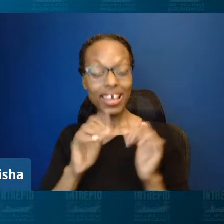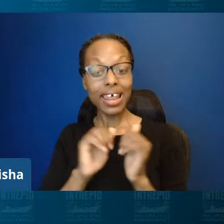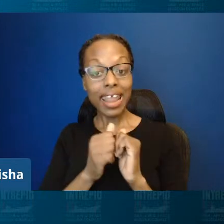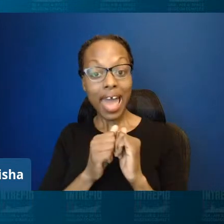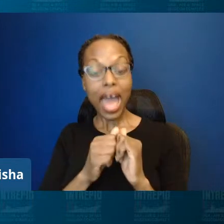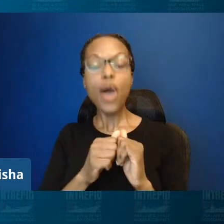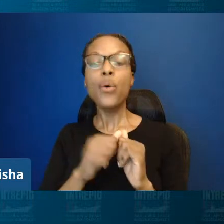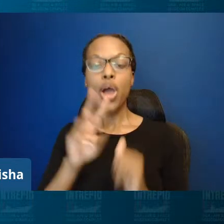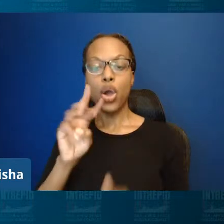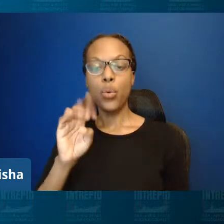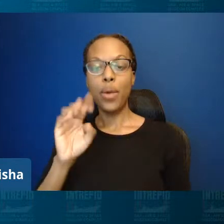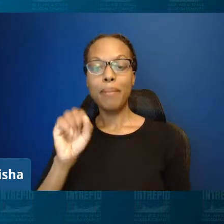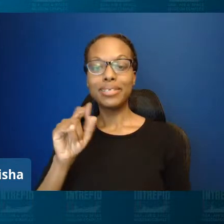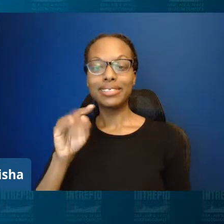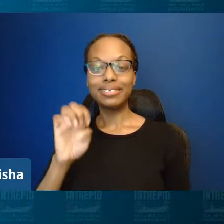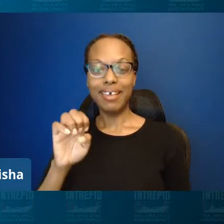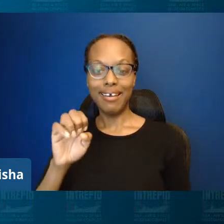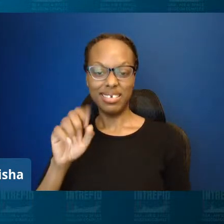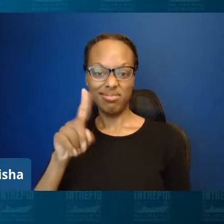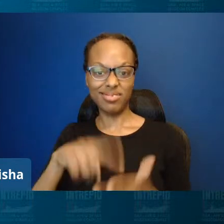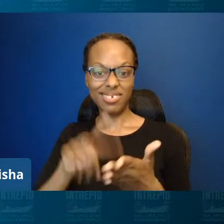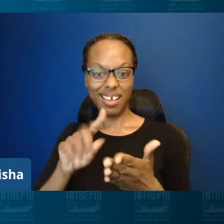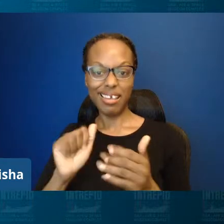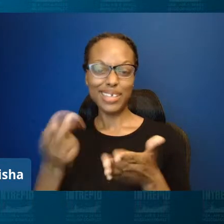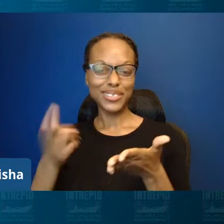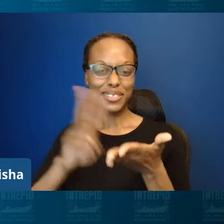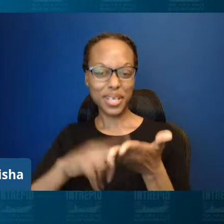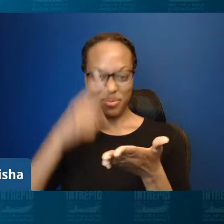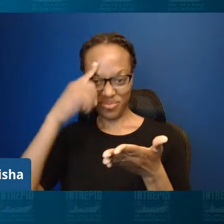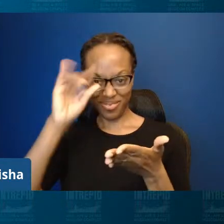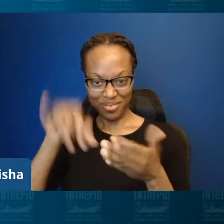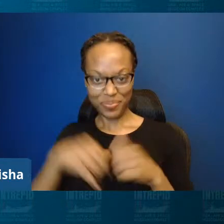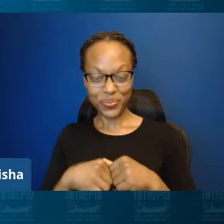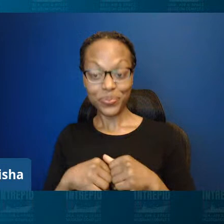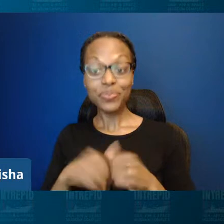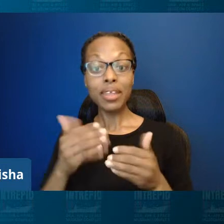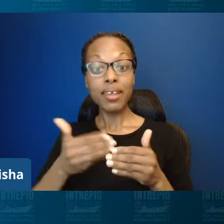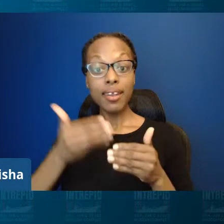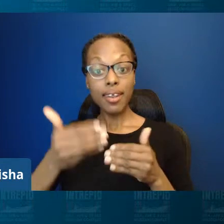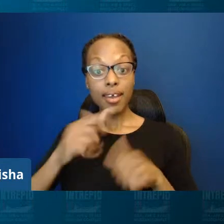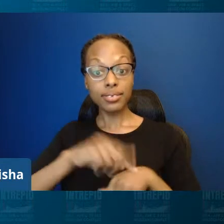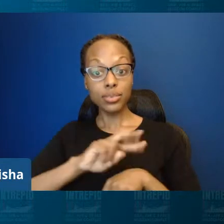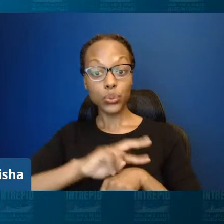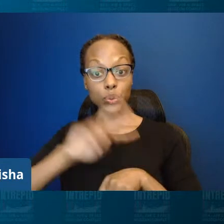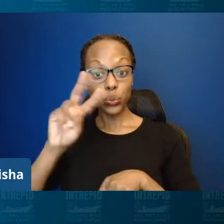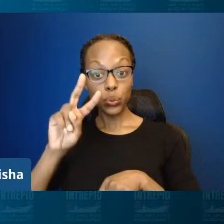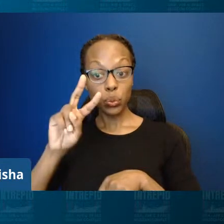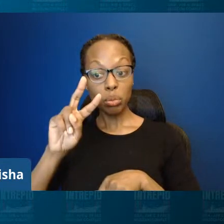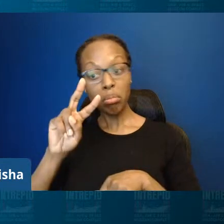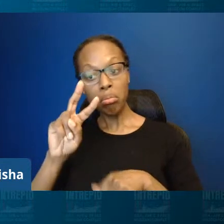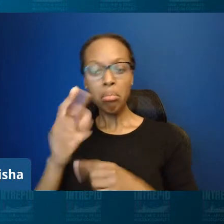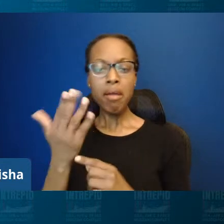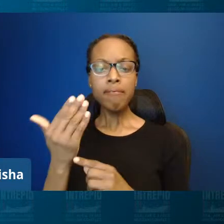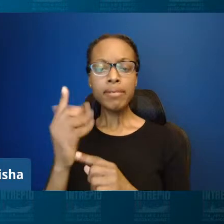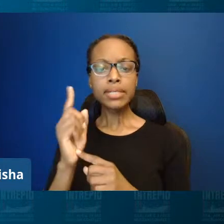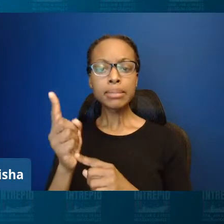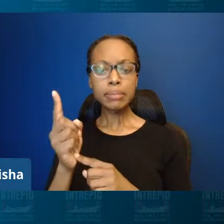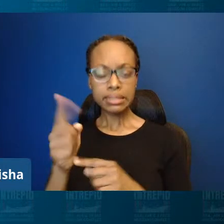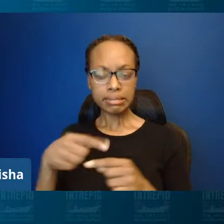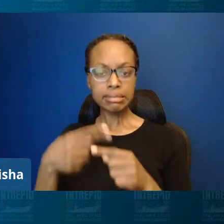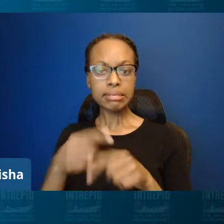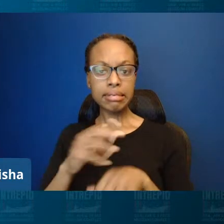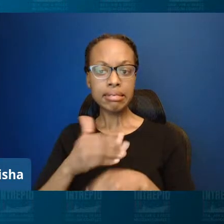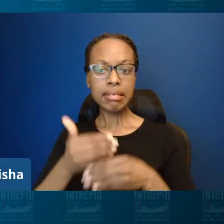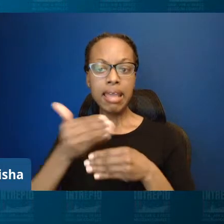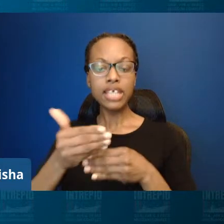intrepidmuseum.org/groups for more information and to register today. Now, up next at 2 p.m., we have about 15 minutes or so, we have